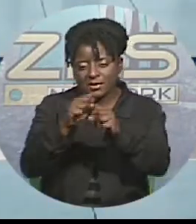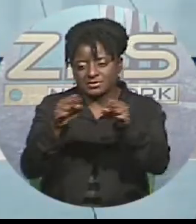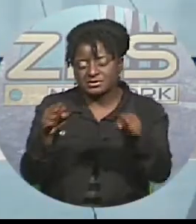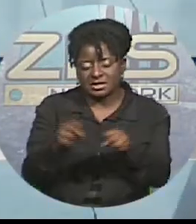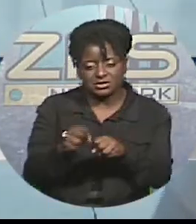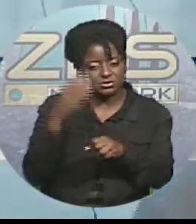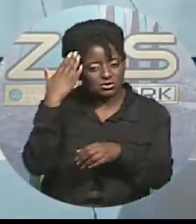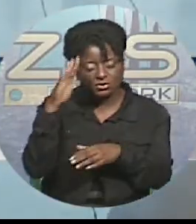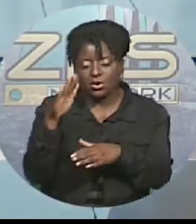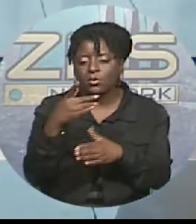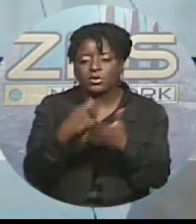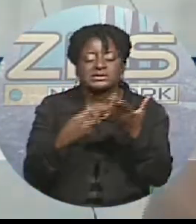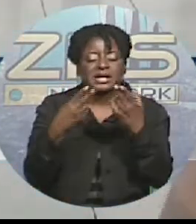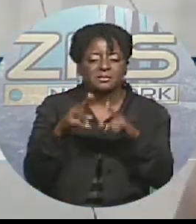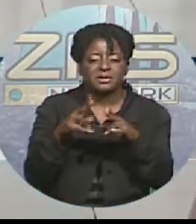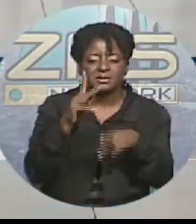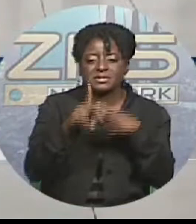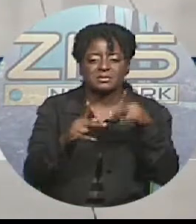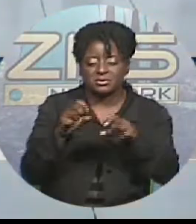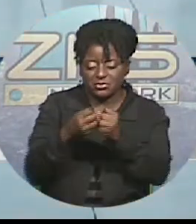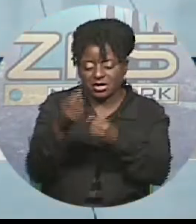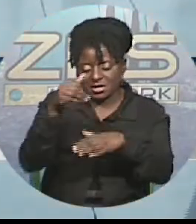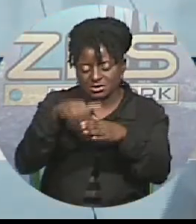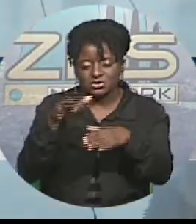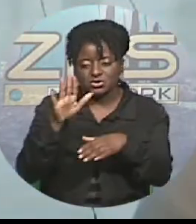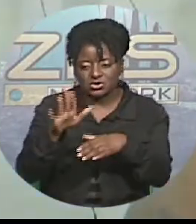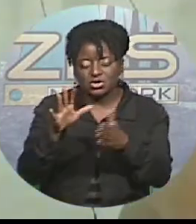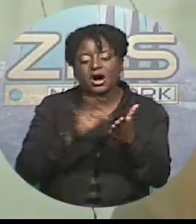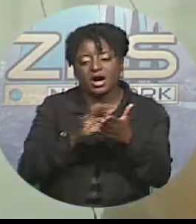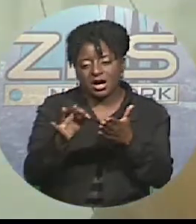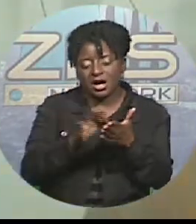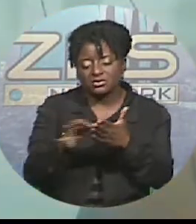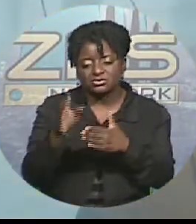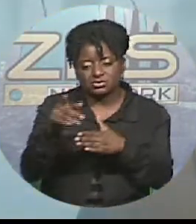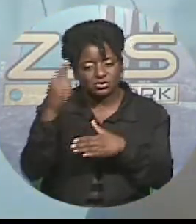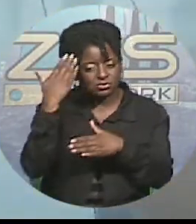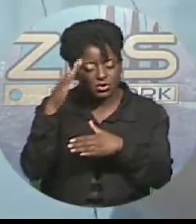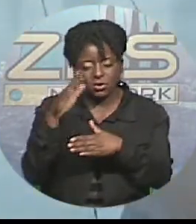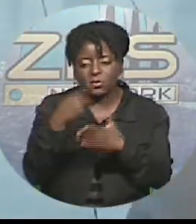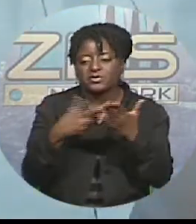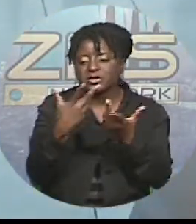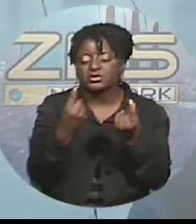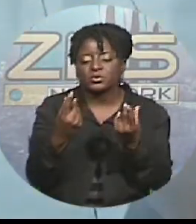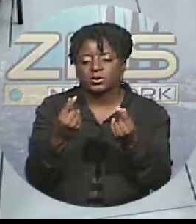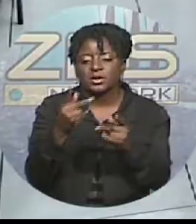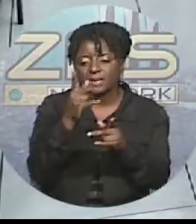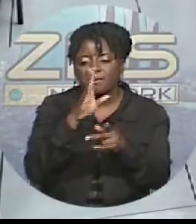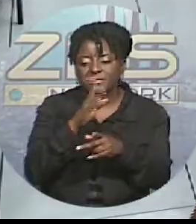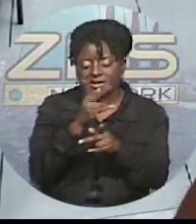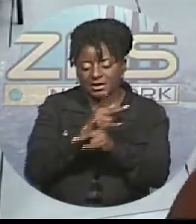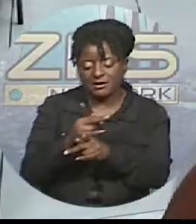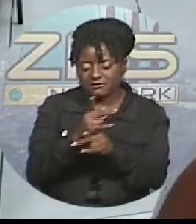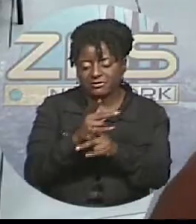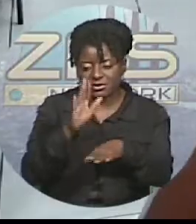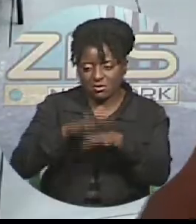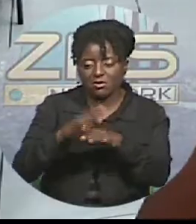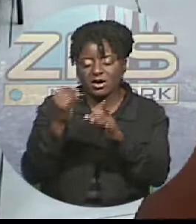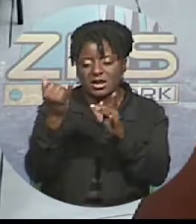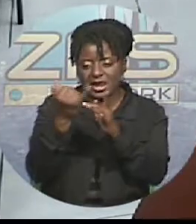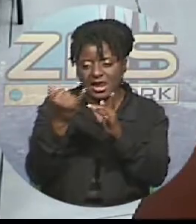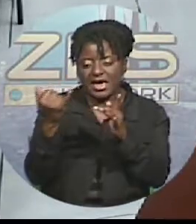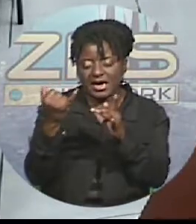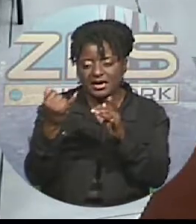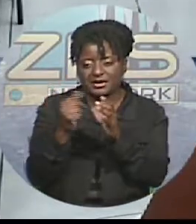know what they're doing. So you have to be careful on what you're doing online, like on Facebook, Skype. There are many people that